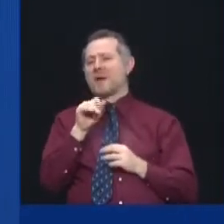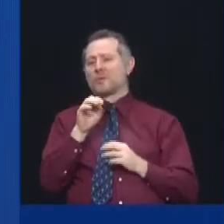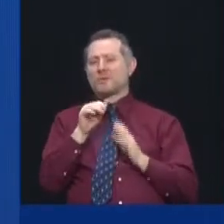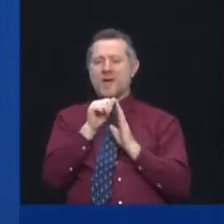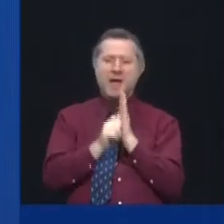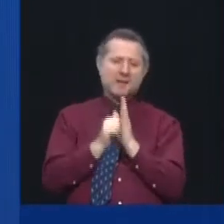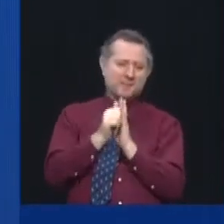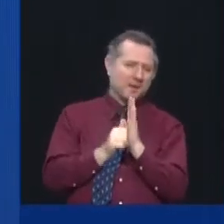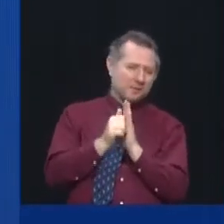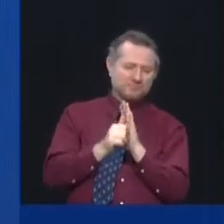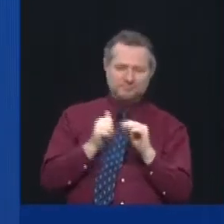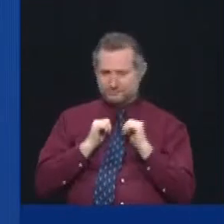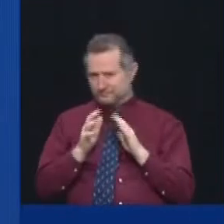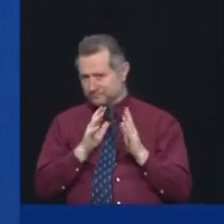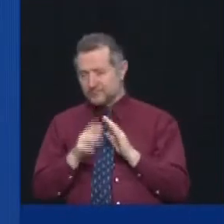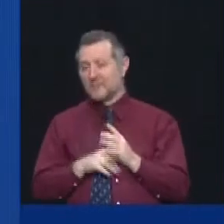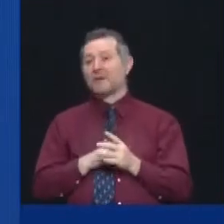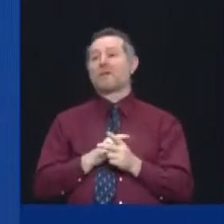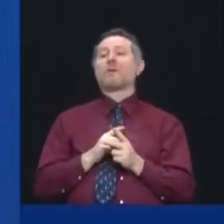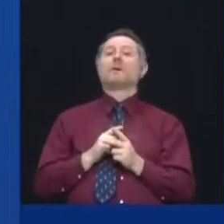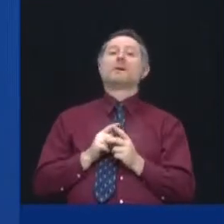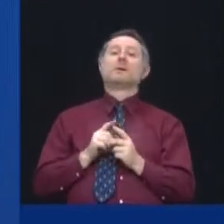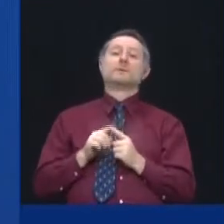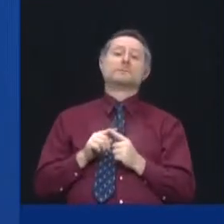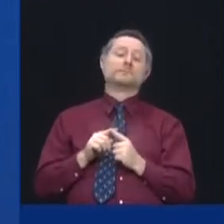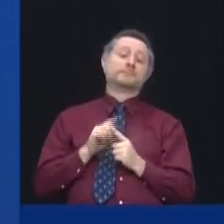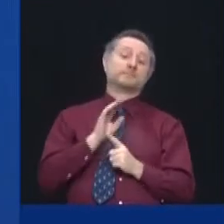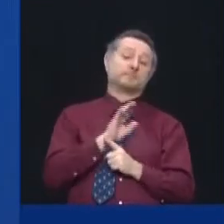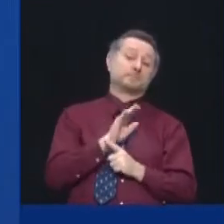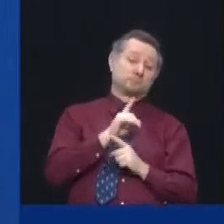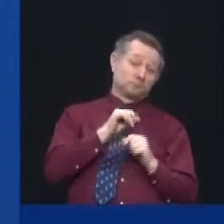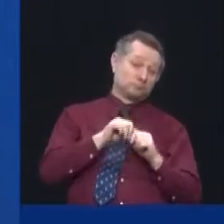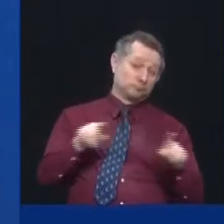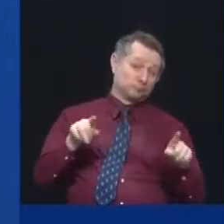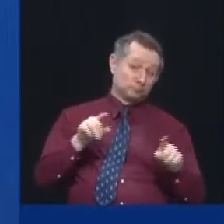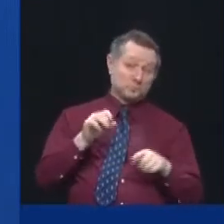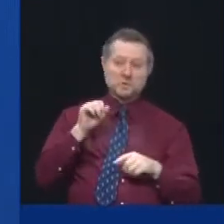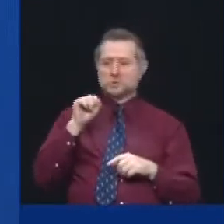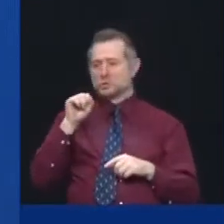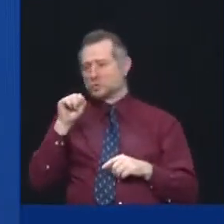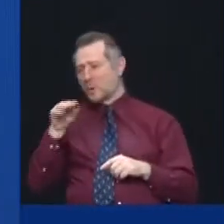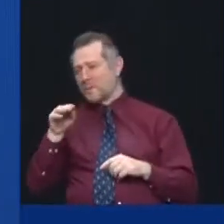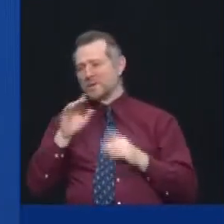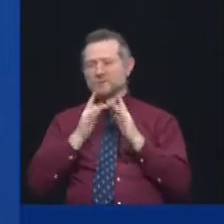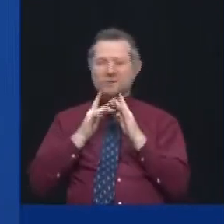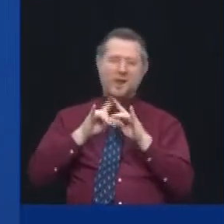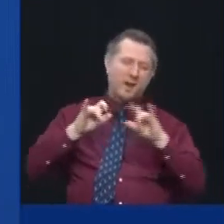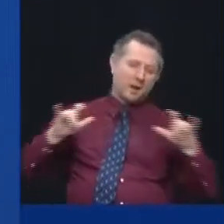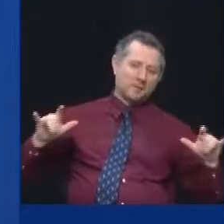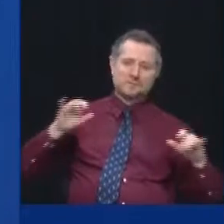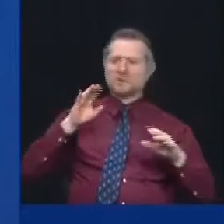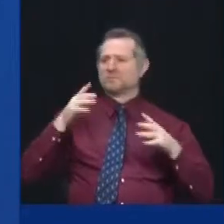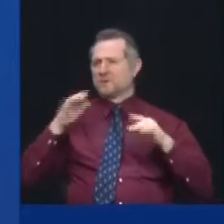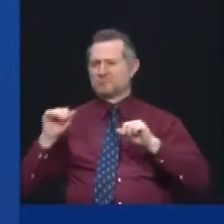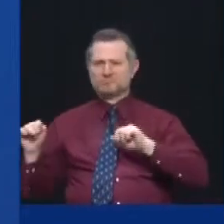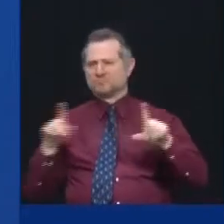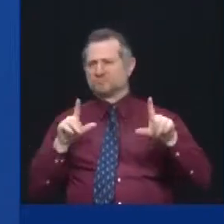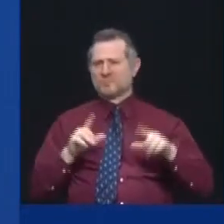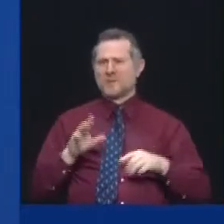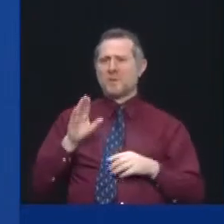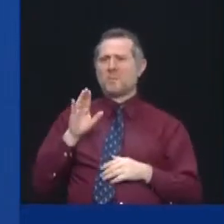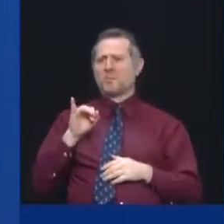just happen. That was landfill. And all you see now on Battery Park City That was all a